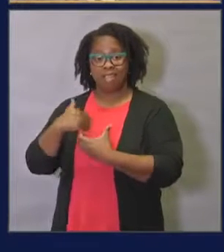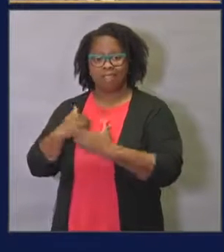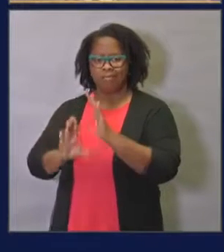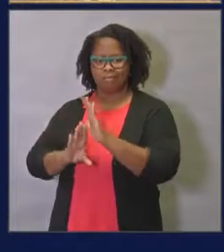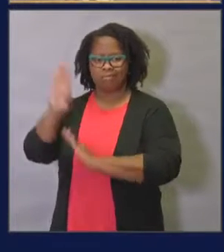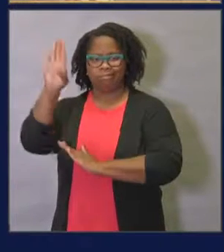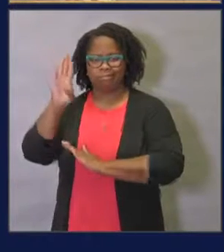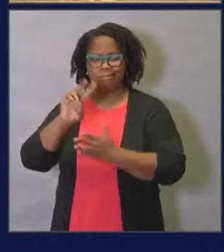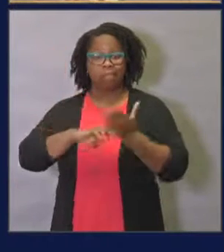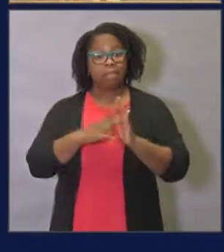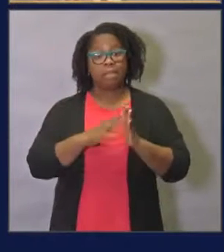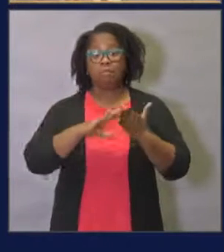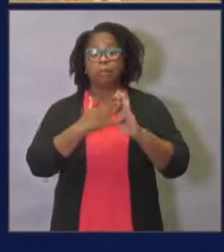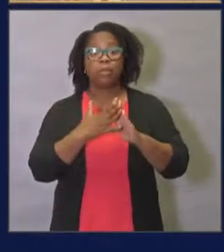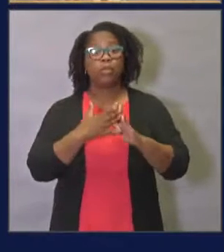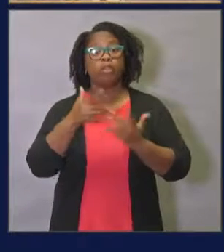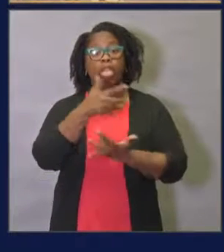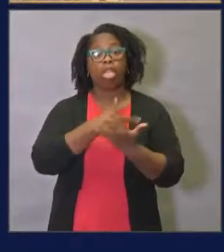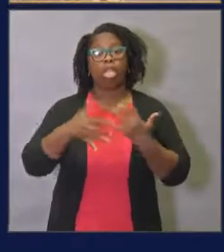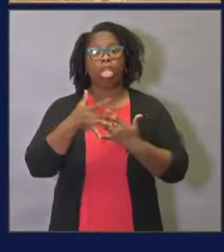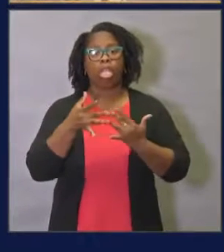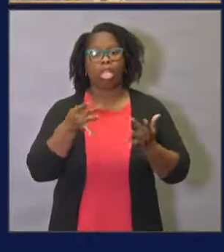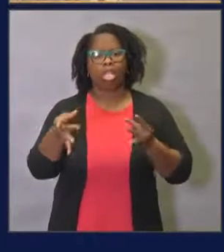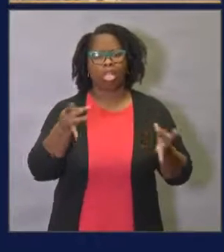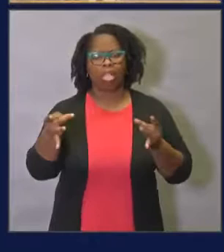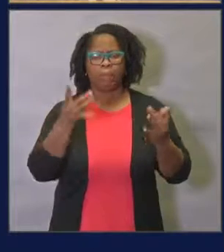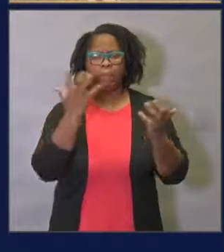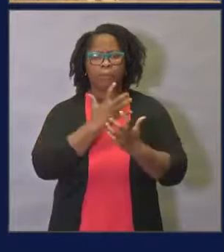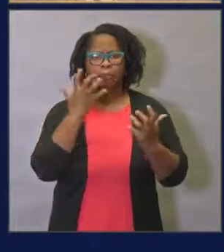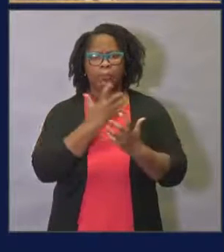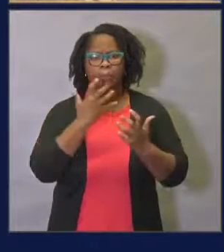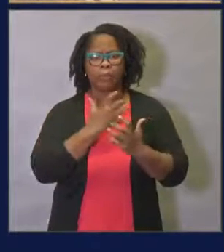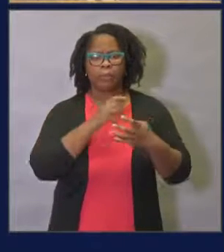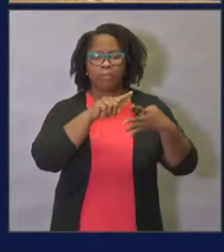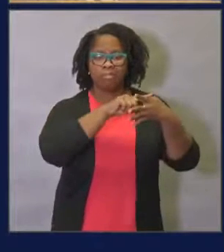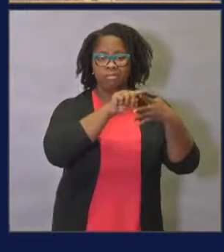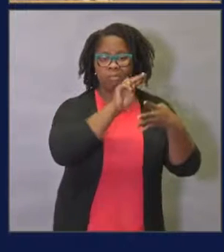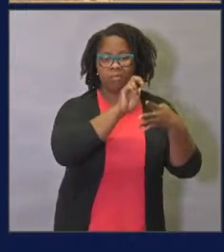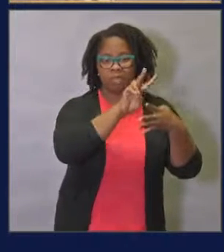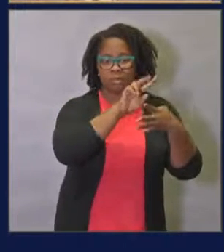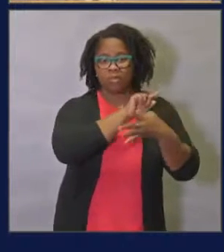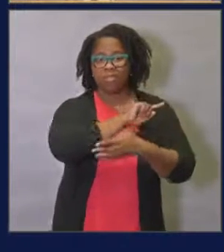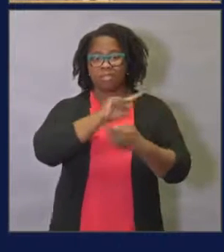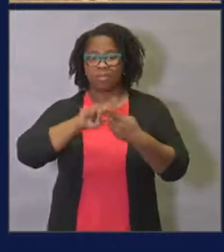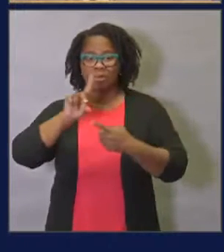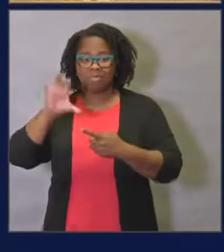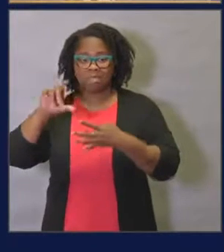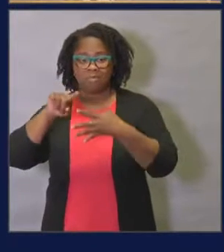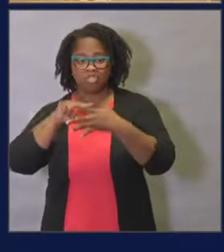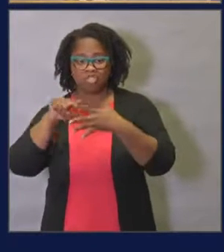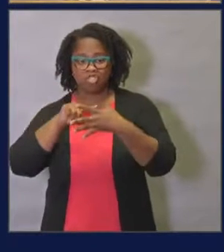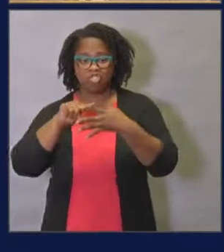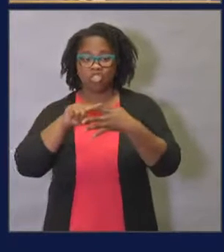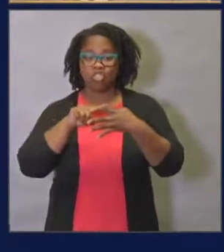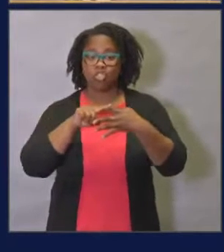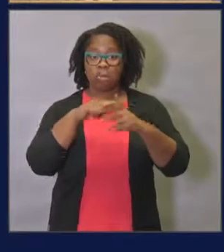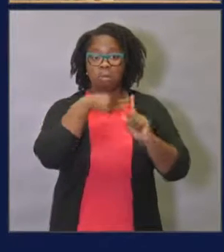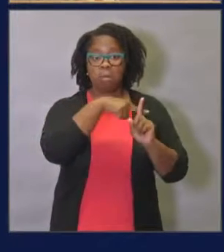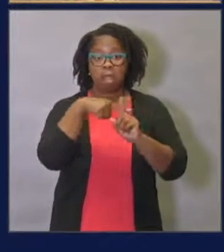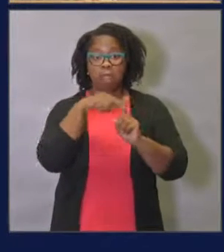in community transmission. From early November through December 8th, our positivity rate nearly